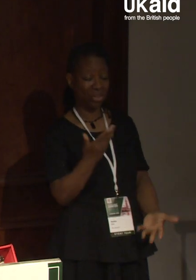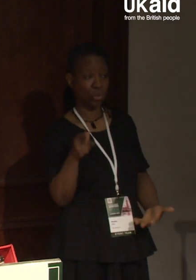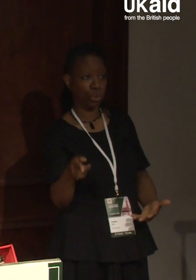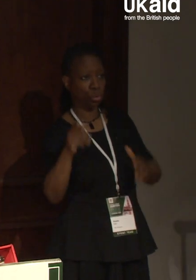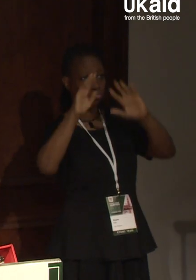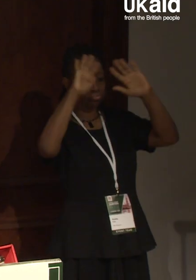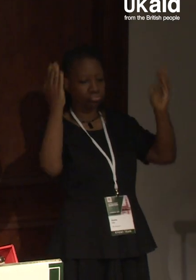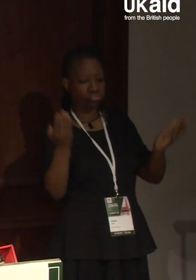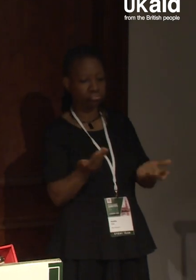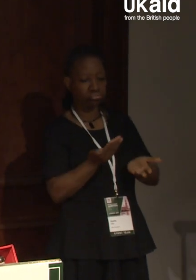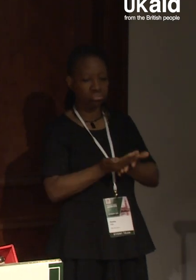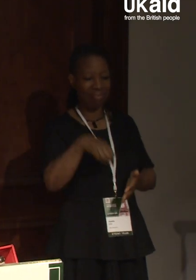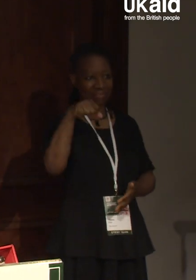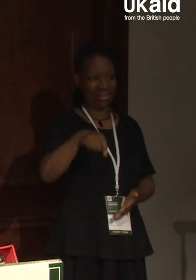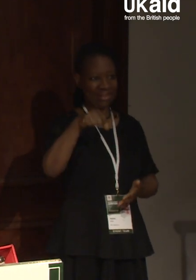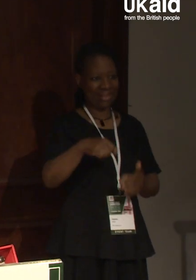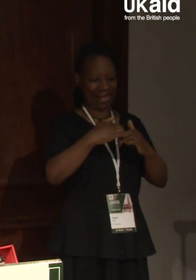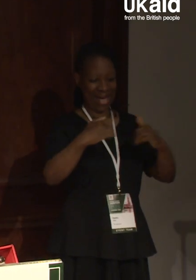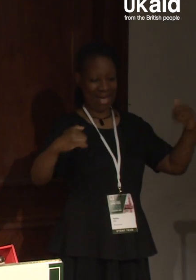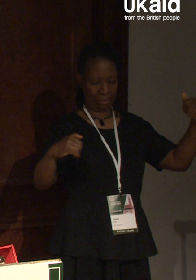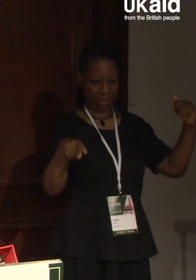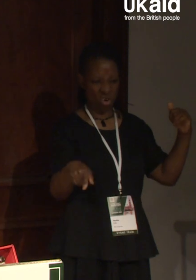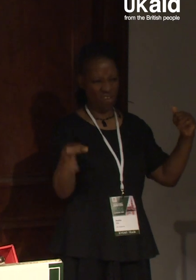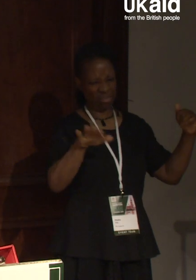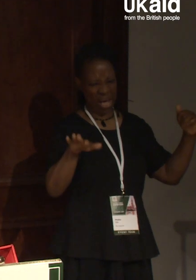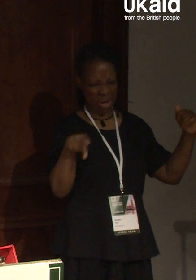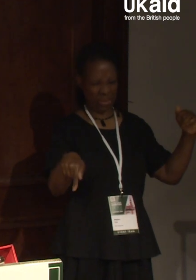global funding gap annually on the SDGs of about